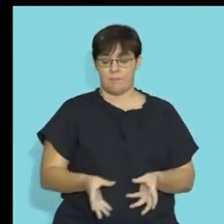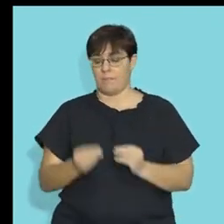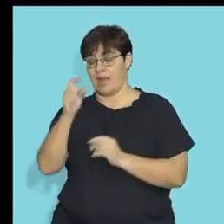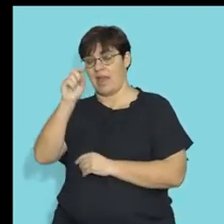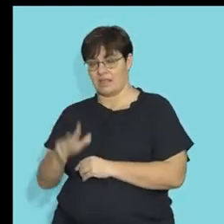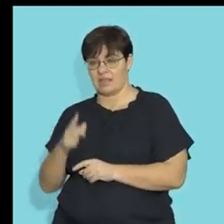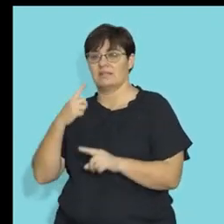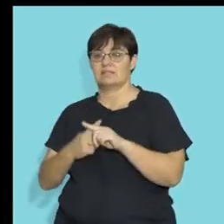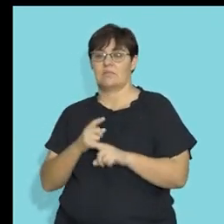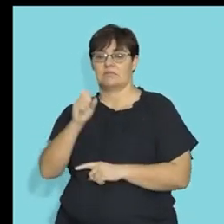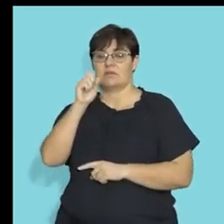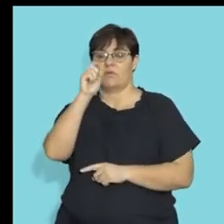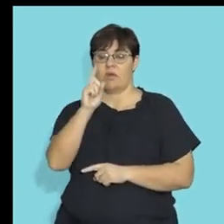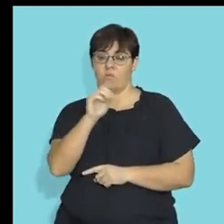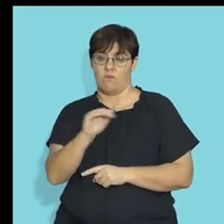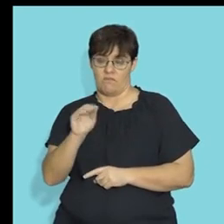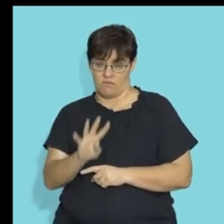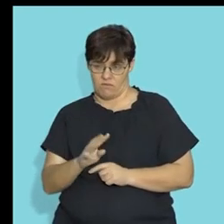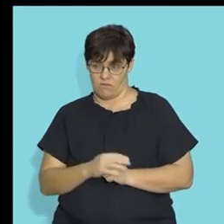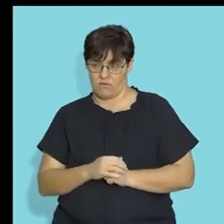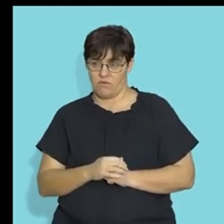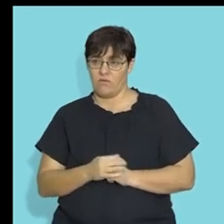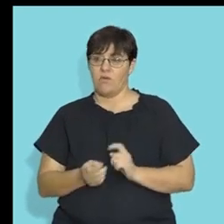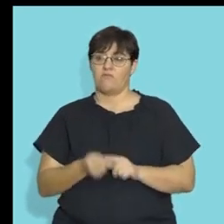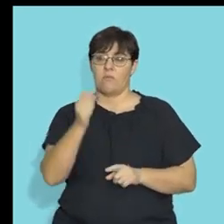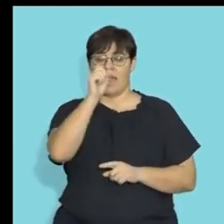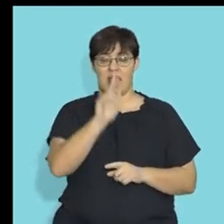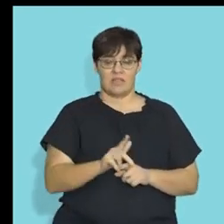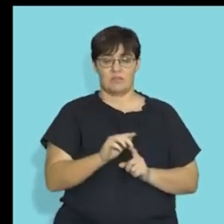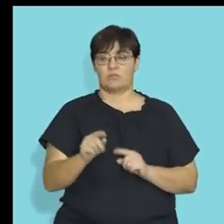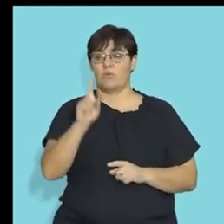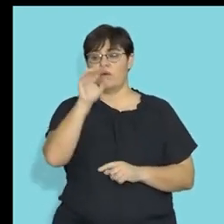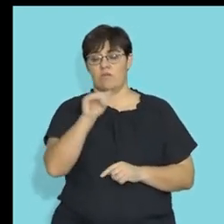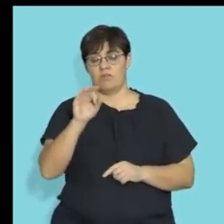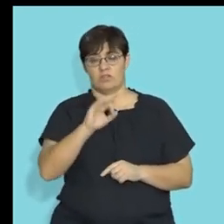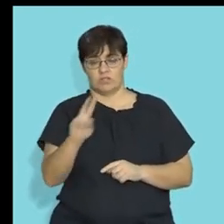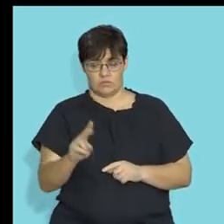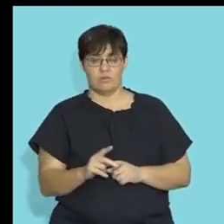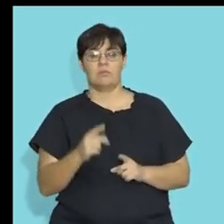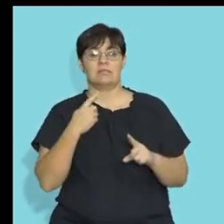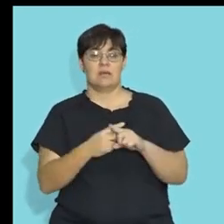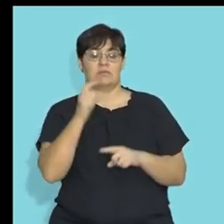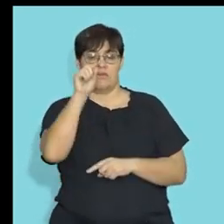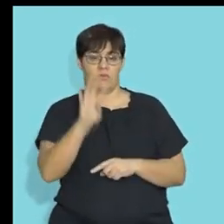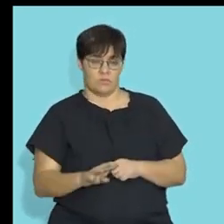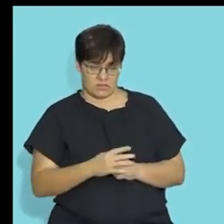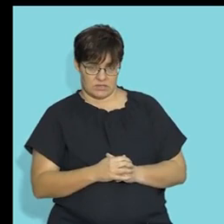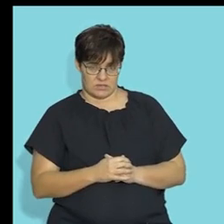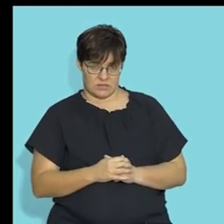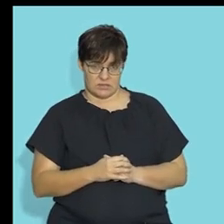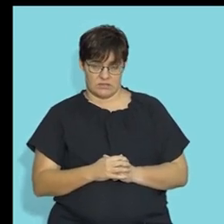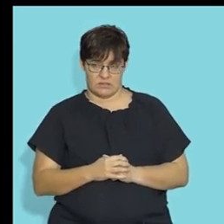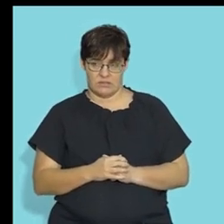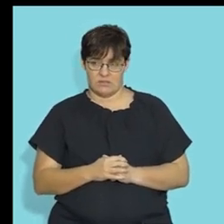get from a half to an eighth, I had to times by 1 over 4. To get from an eighth to 1 over 32, I had to multiply